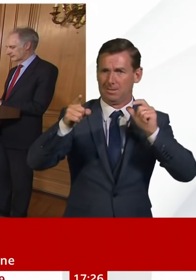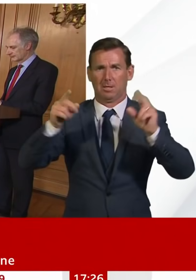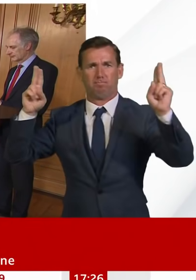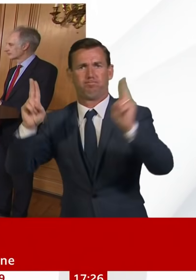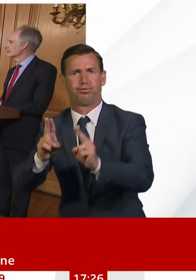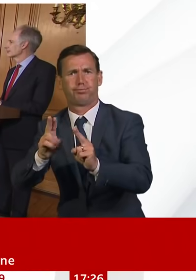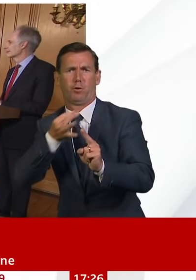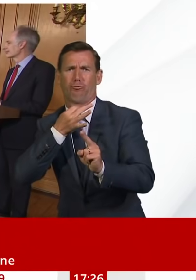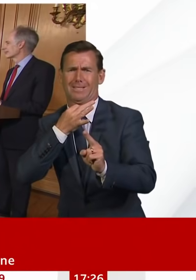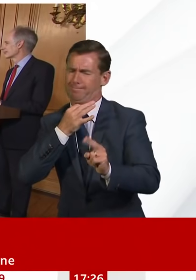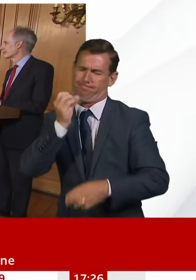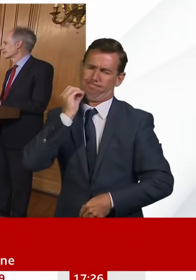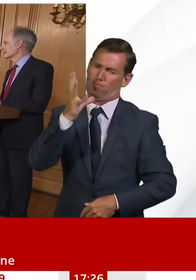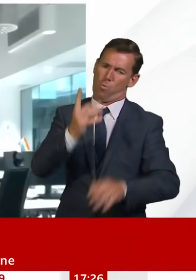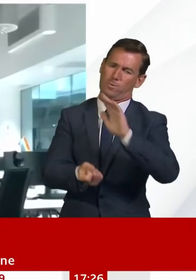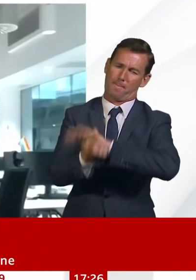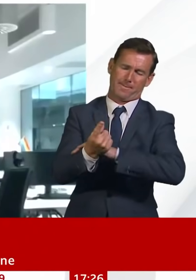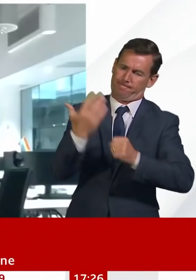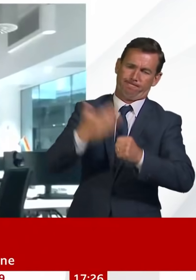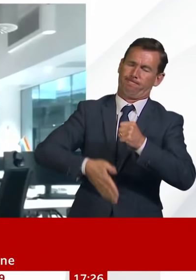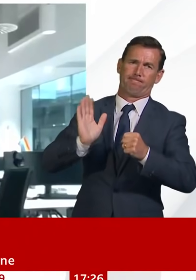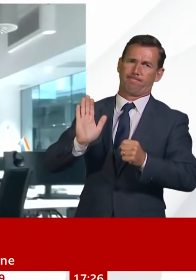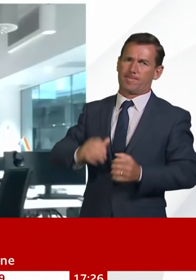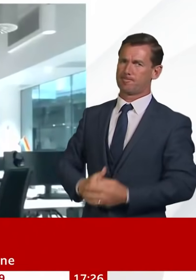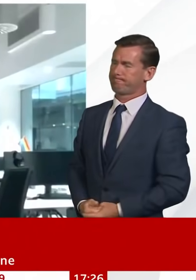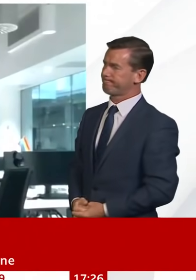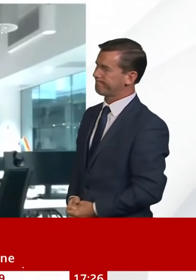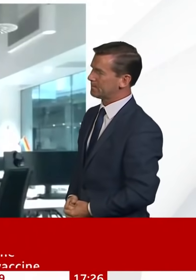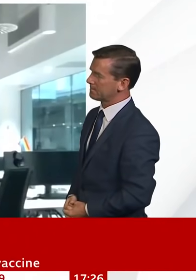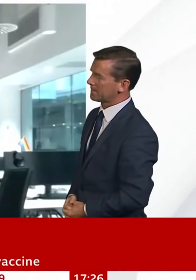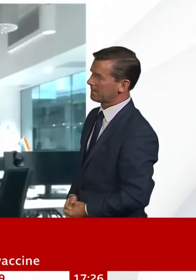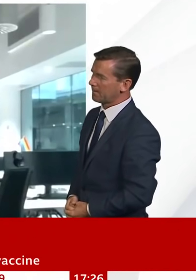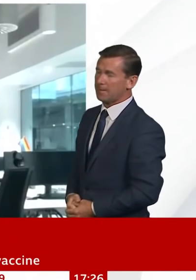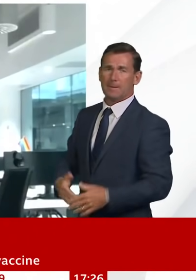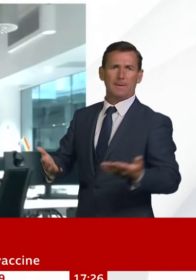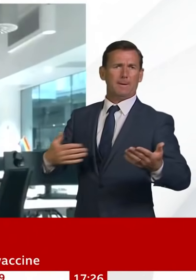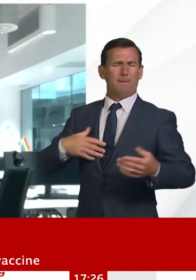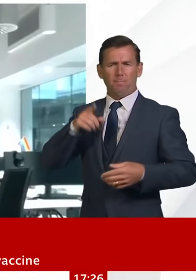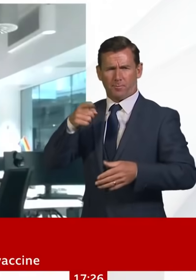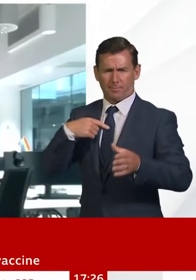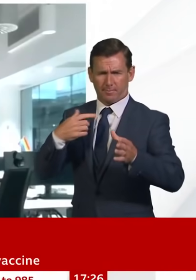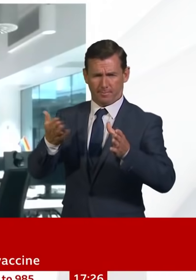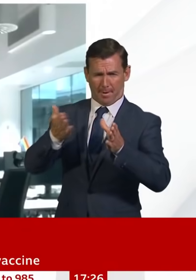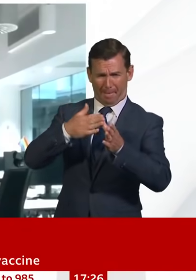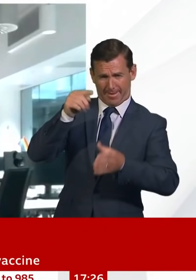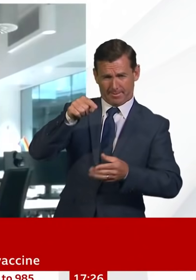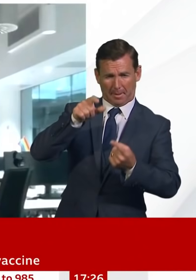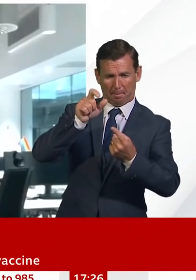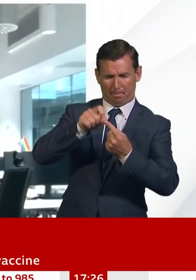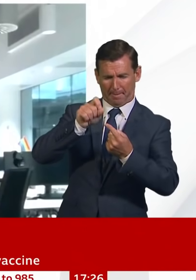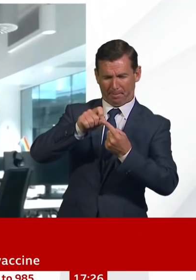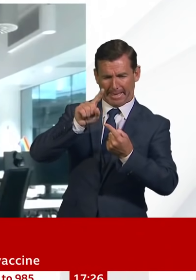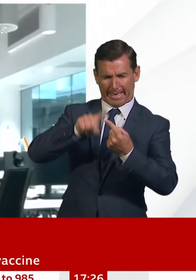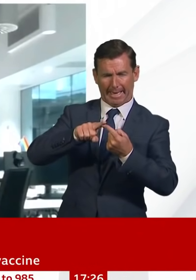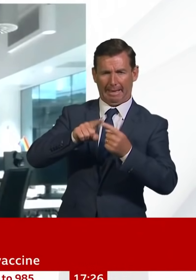McDonald, Channel 4. Thank you, Secretary of State. Just back on PPE, we